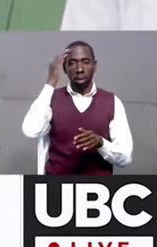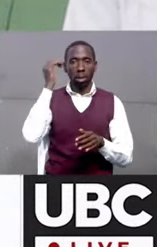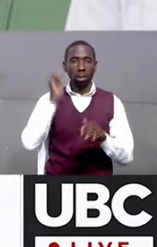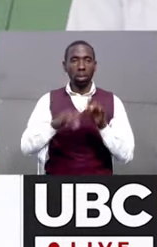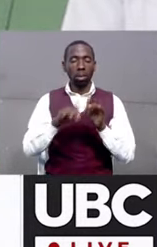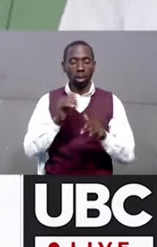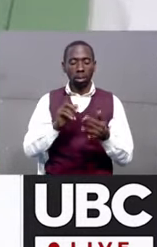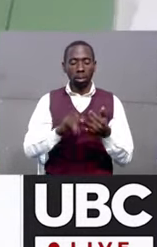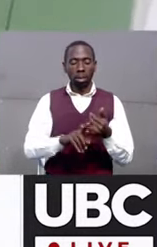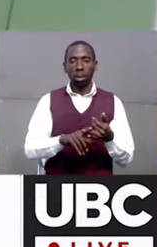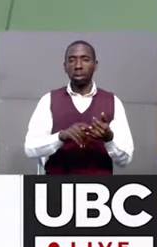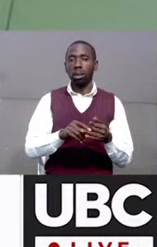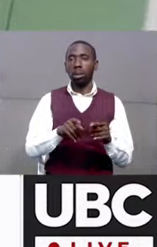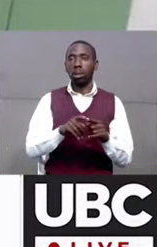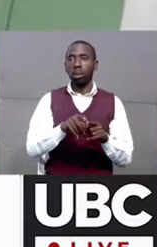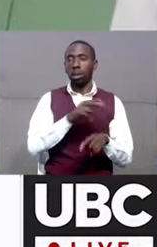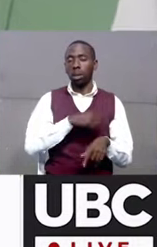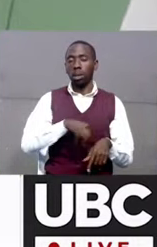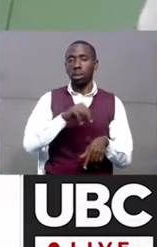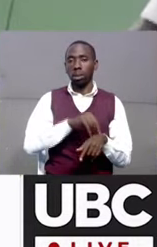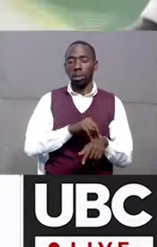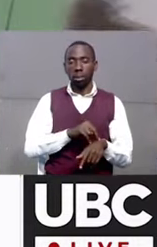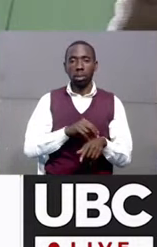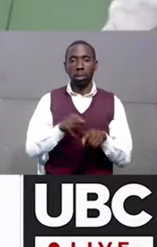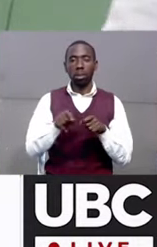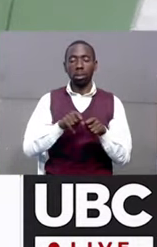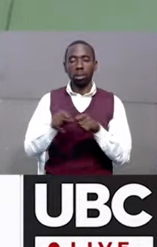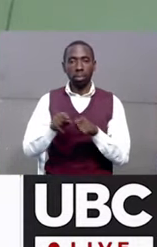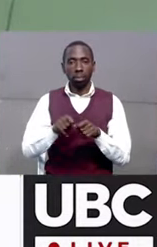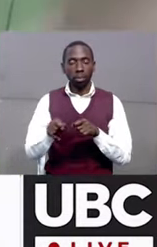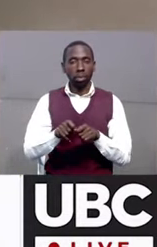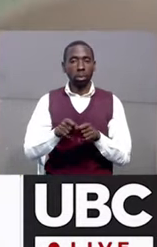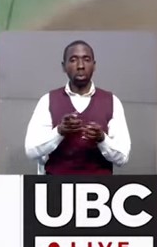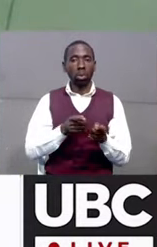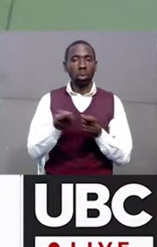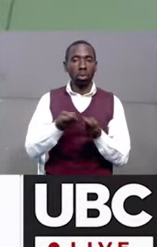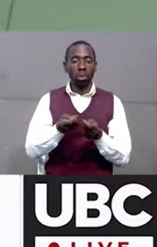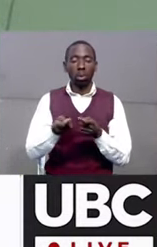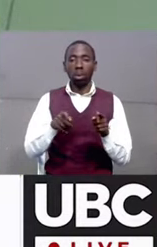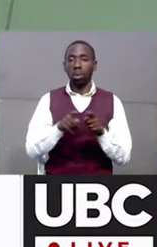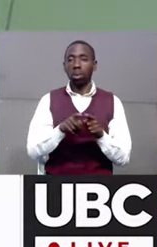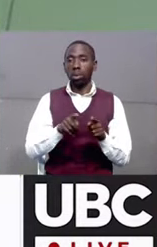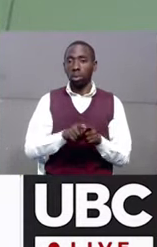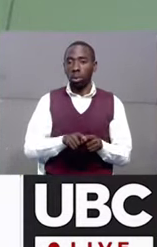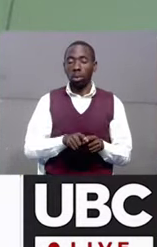120, National Citizenship and Immigration Control, Vote 135,